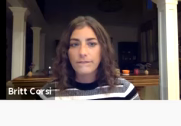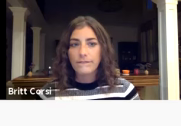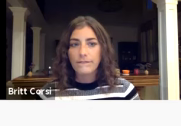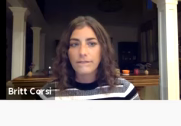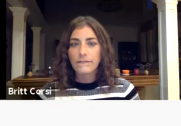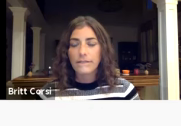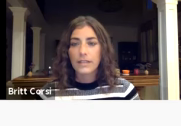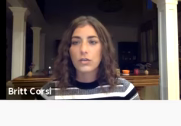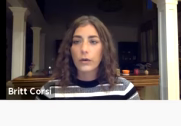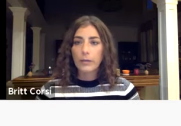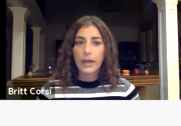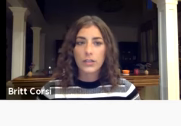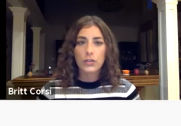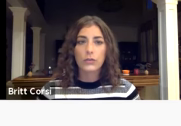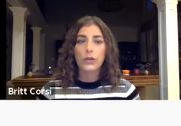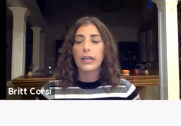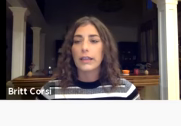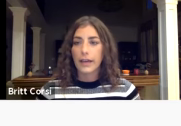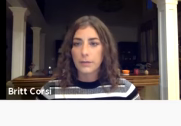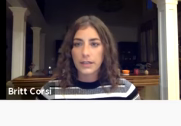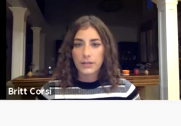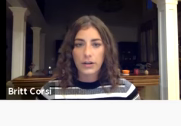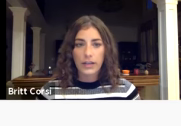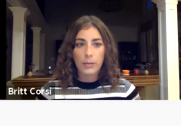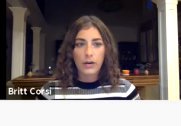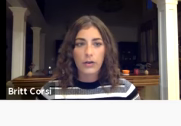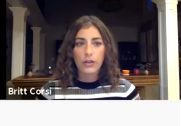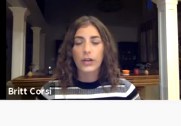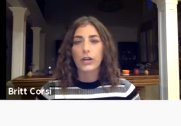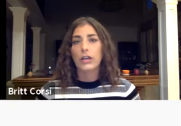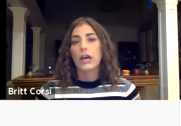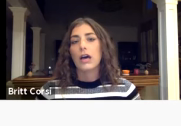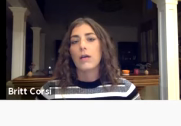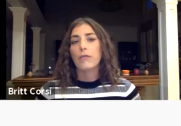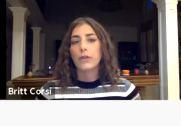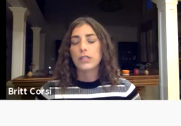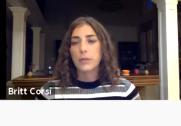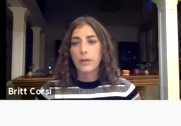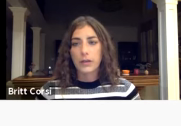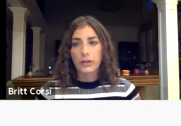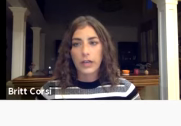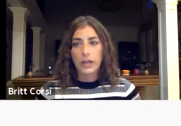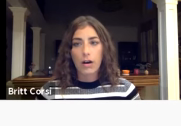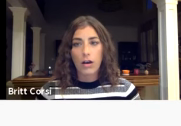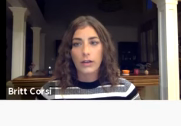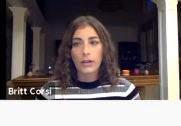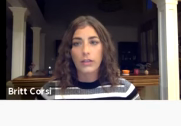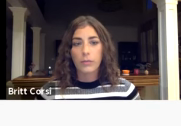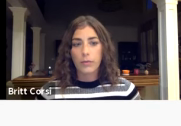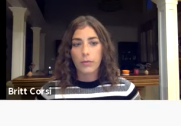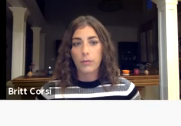So going back to the gaps that I was talking about earlier, focusing primarily